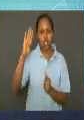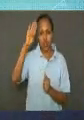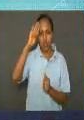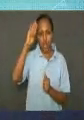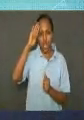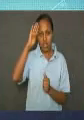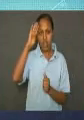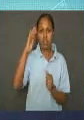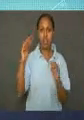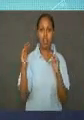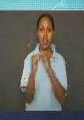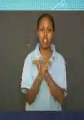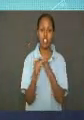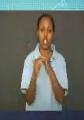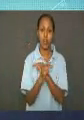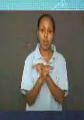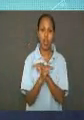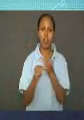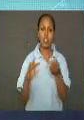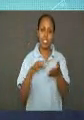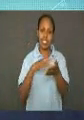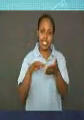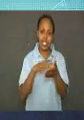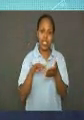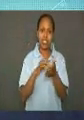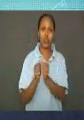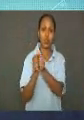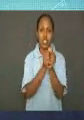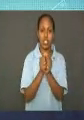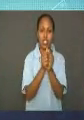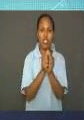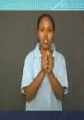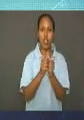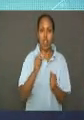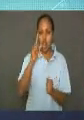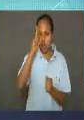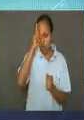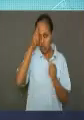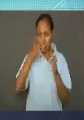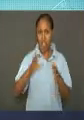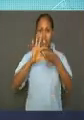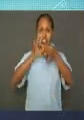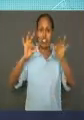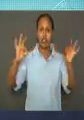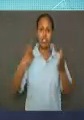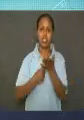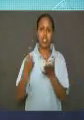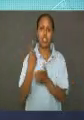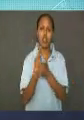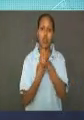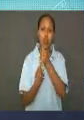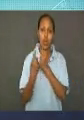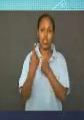Boolean algebra deals with logical statements that only